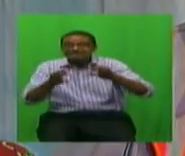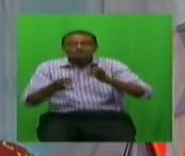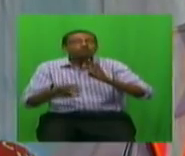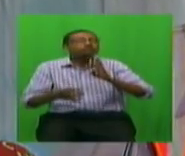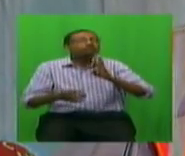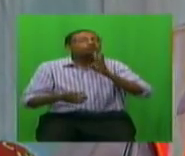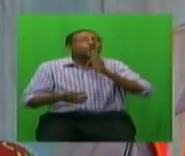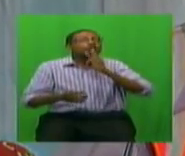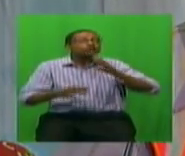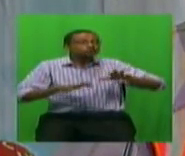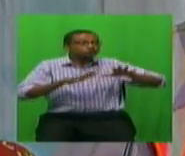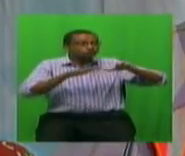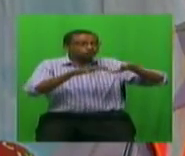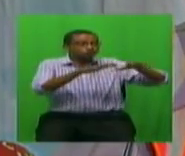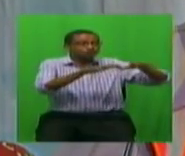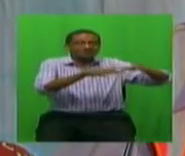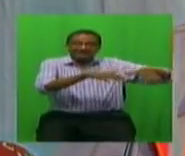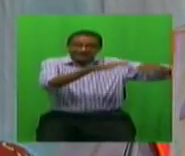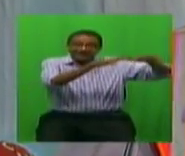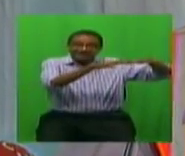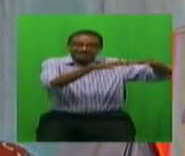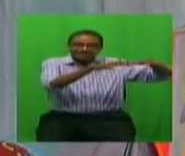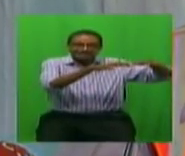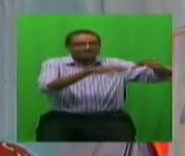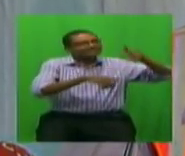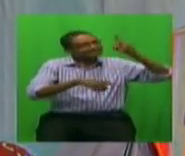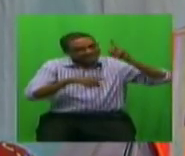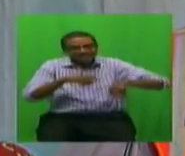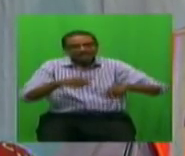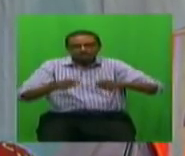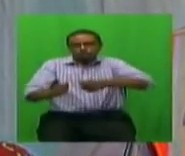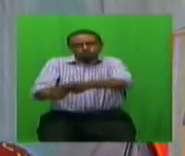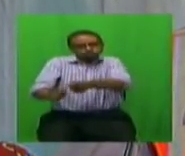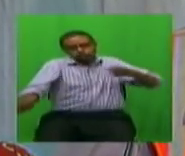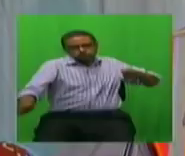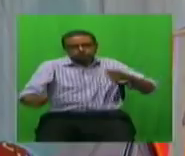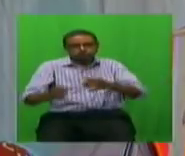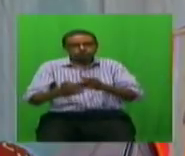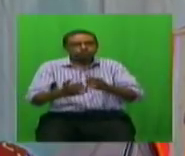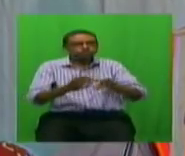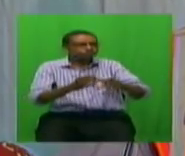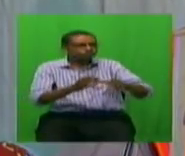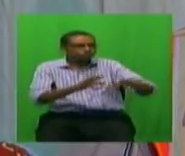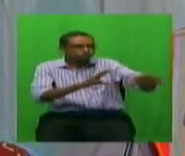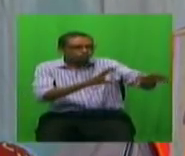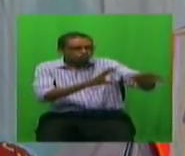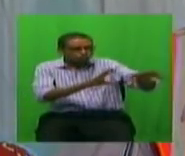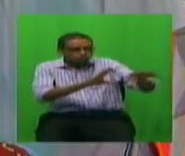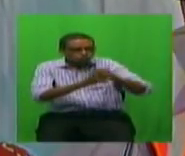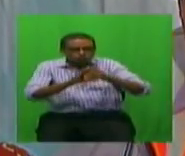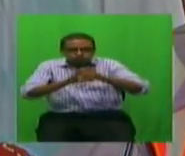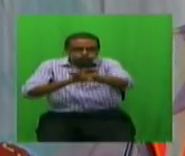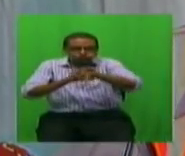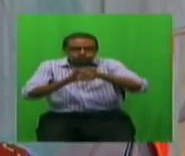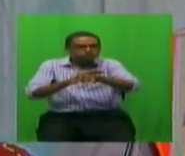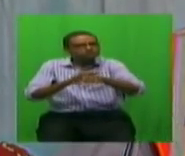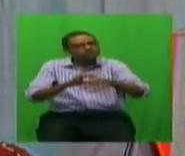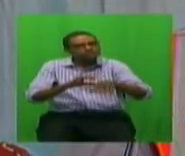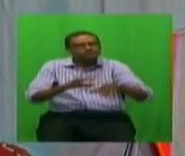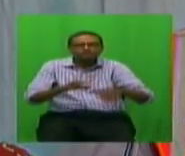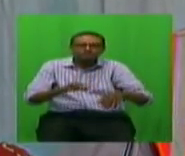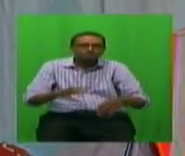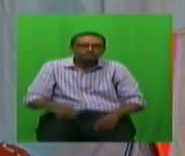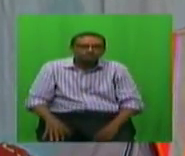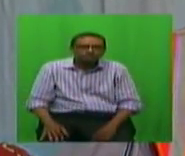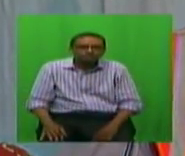all you'll be doing is recycling the water. You have to wait for the rivers to drop, and then you pump from the land into the